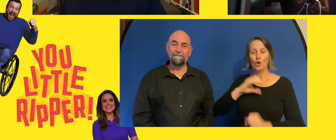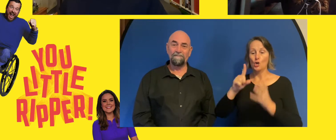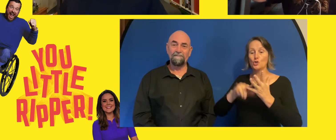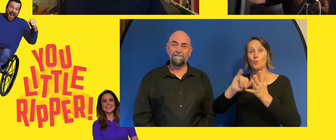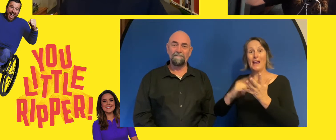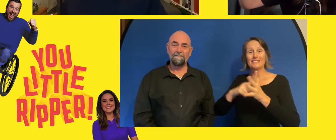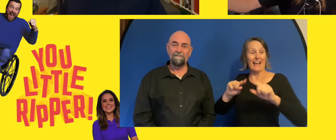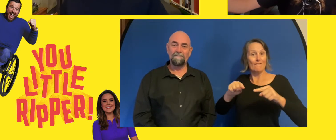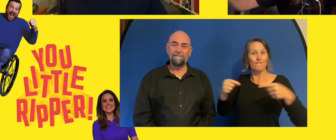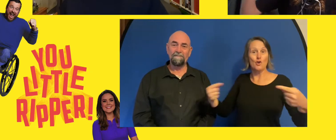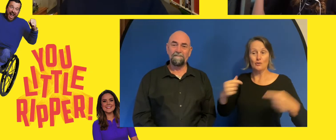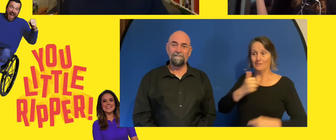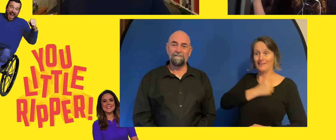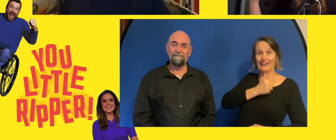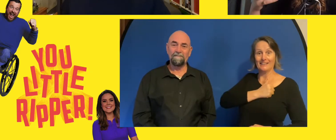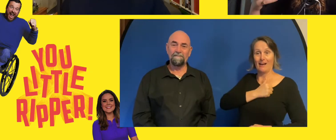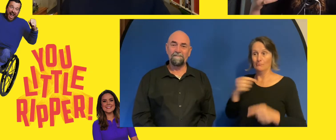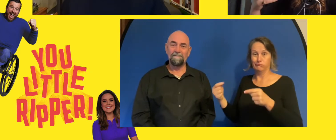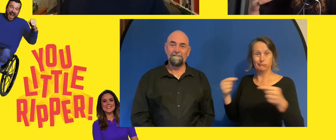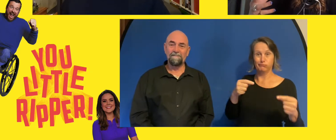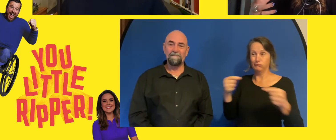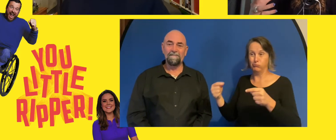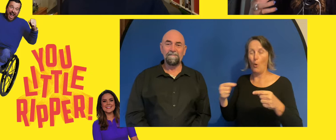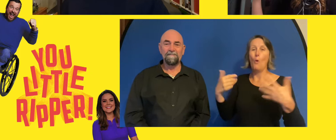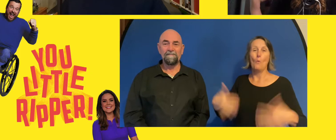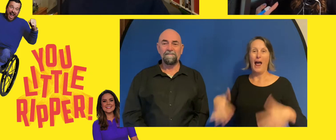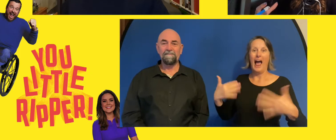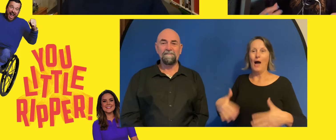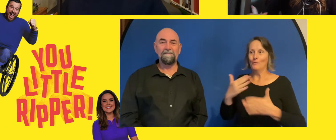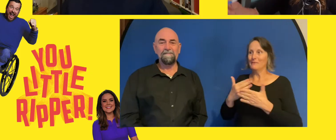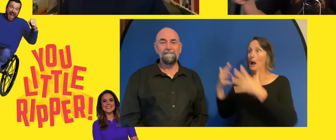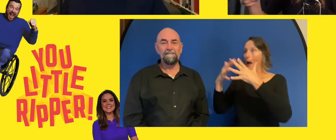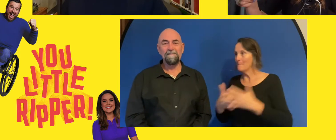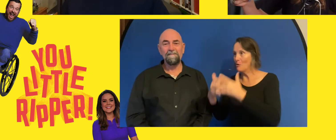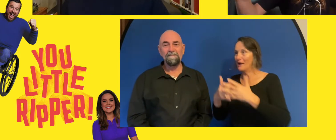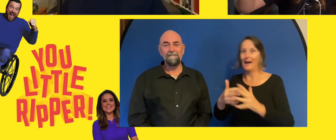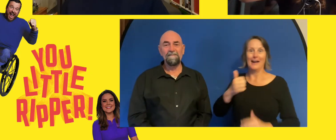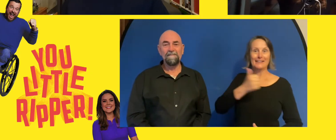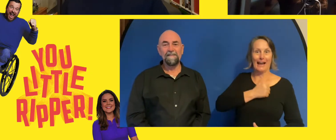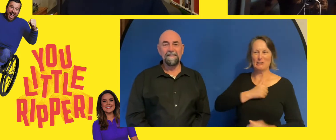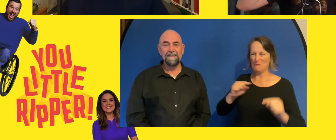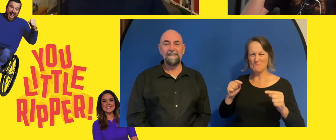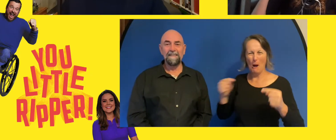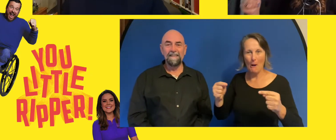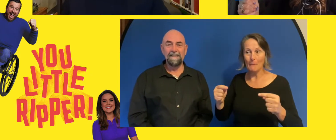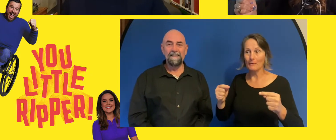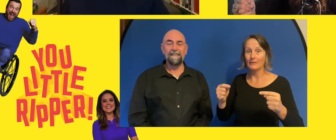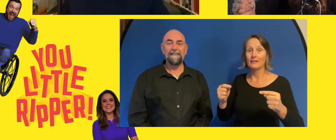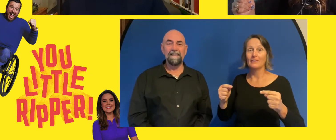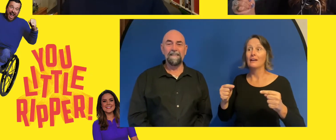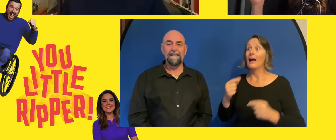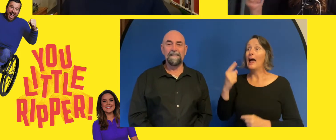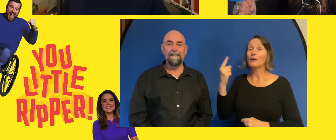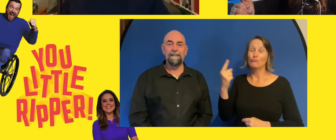up against Team Canada. It does not get much more arch rivals than that. And it came down to not really